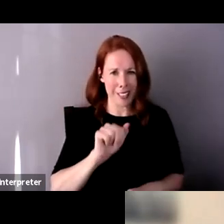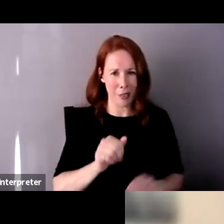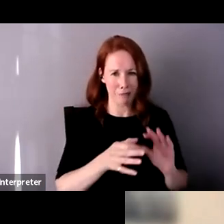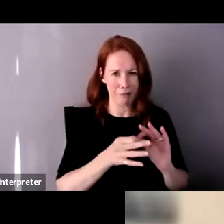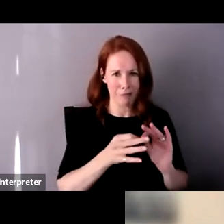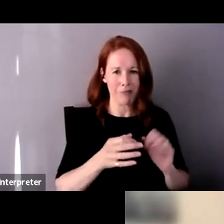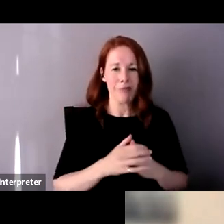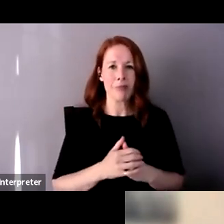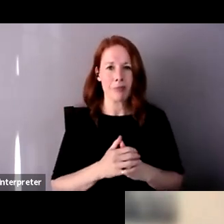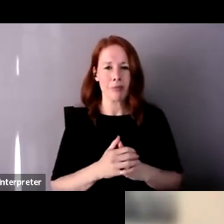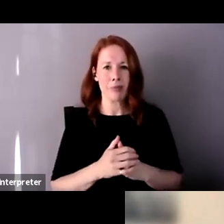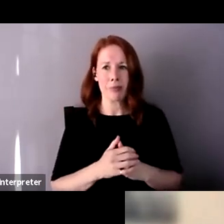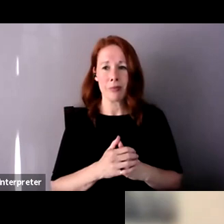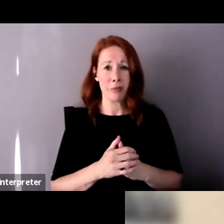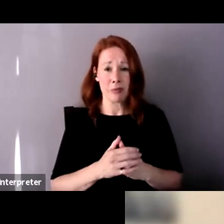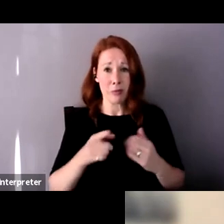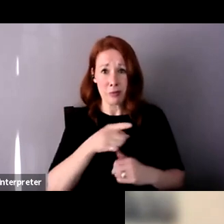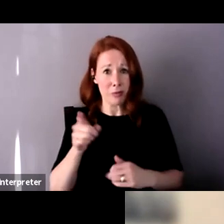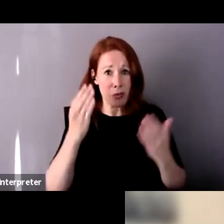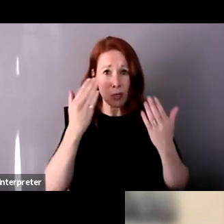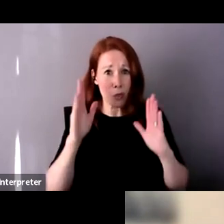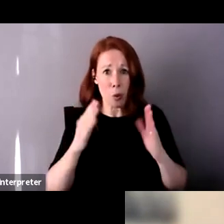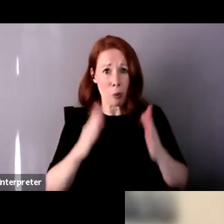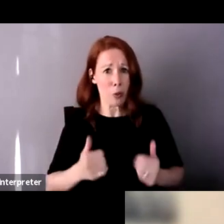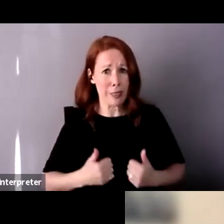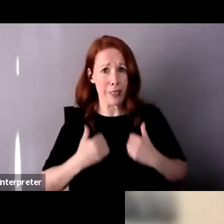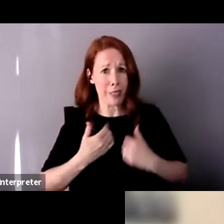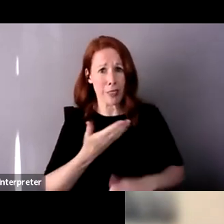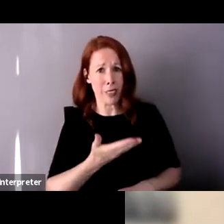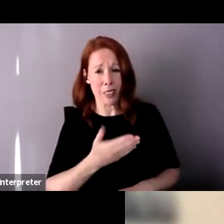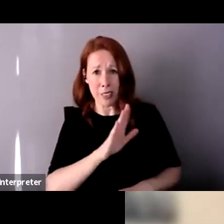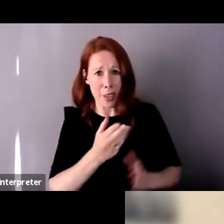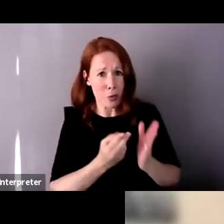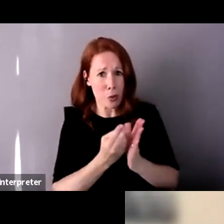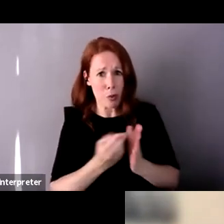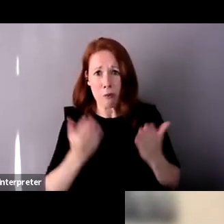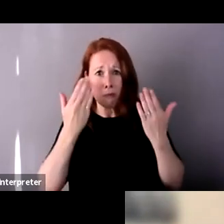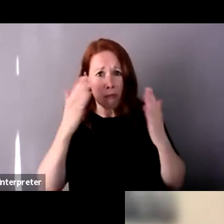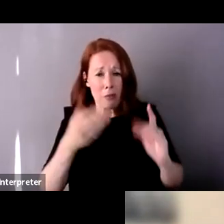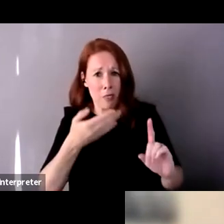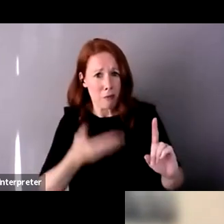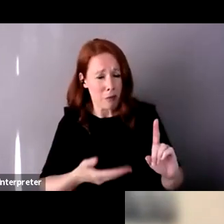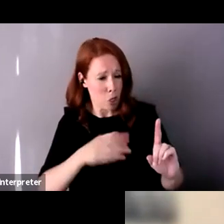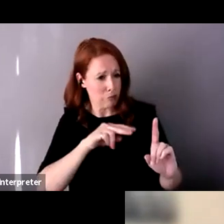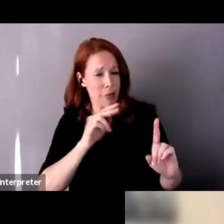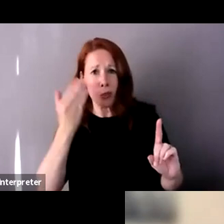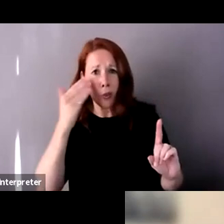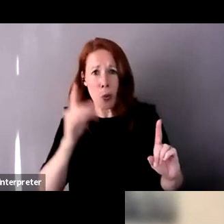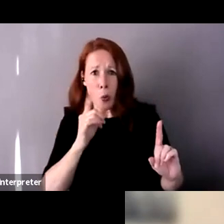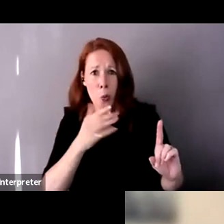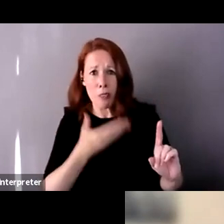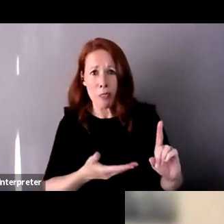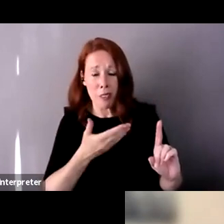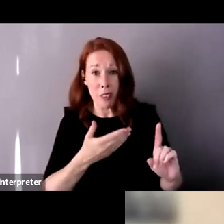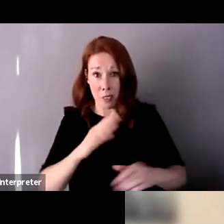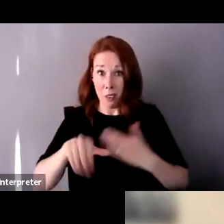of you never know what somebody is living. You never know what truth they're living, and that inevitably all